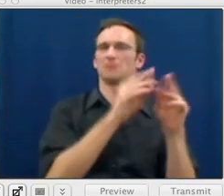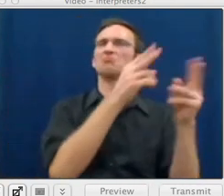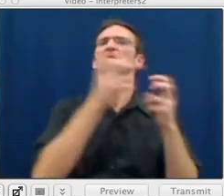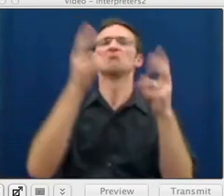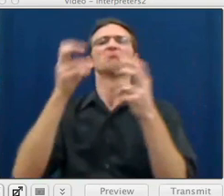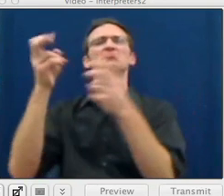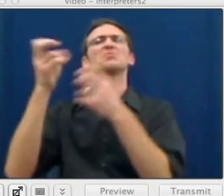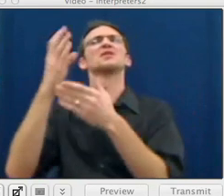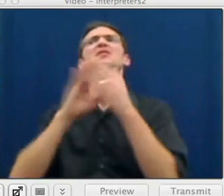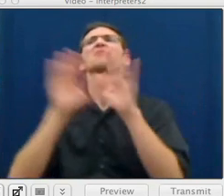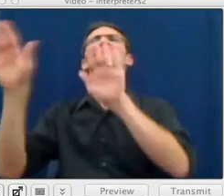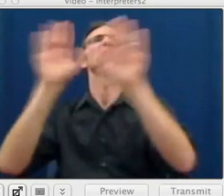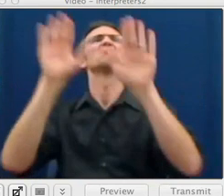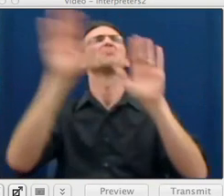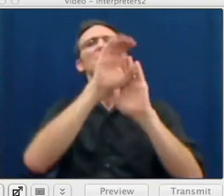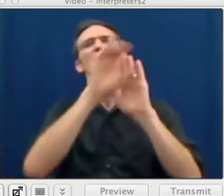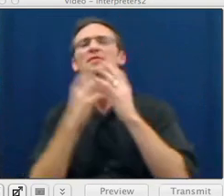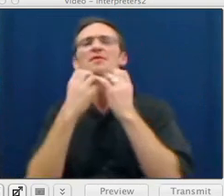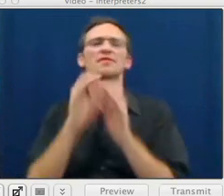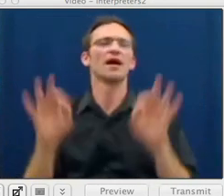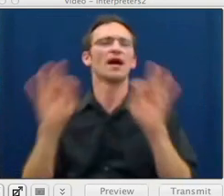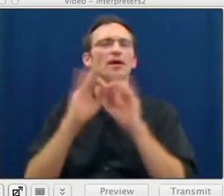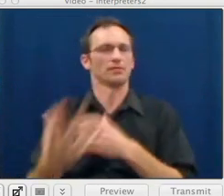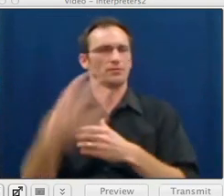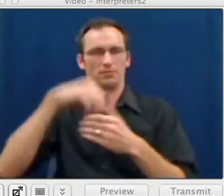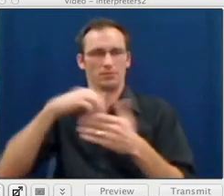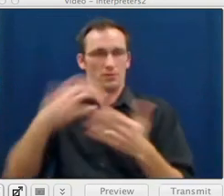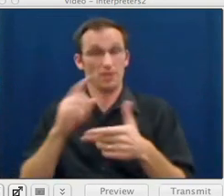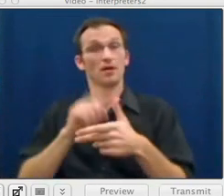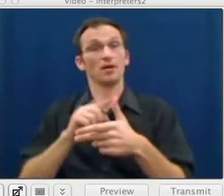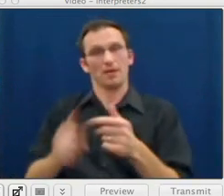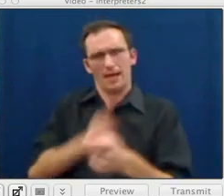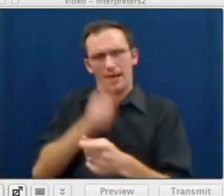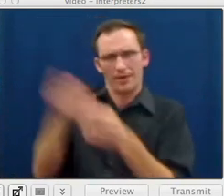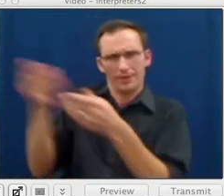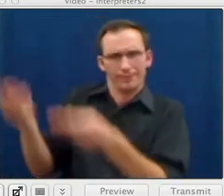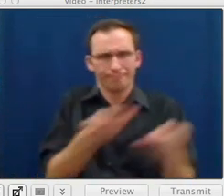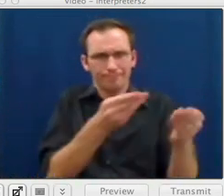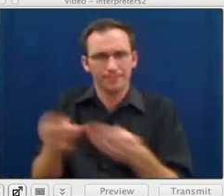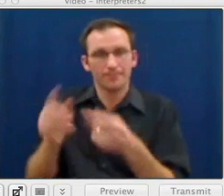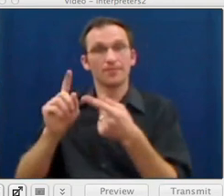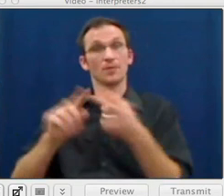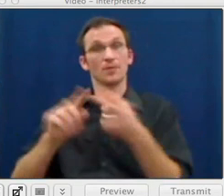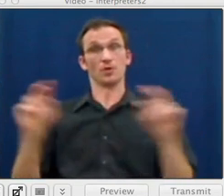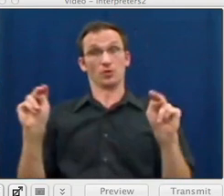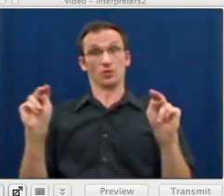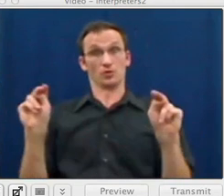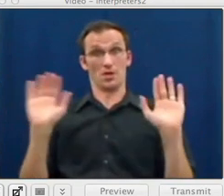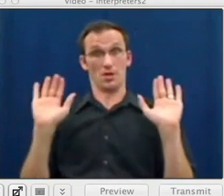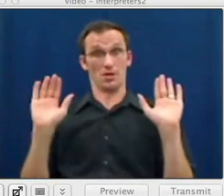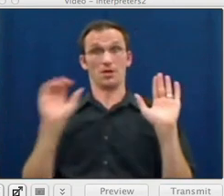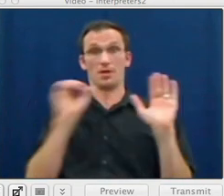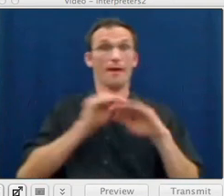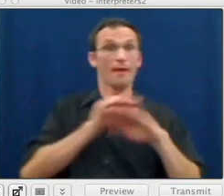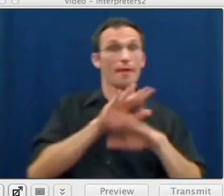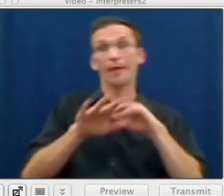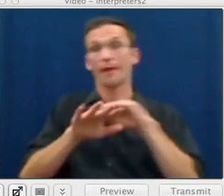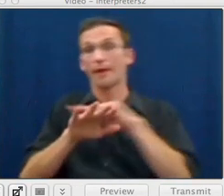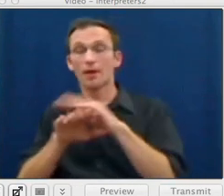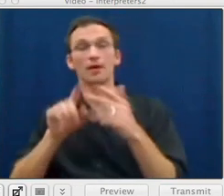overlapping values. And those are accuracy, neutrality, fidelity or truthfulness,